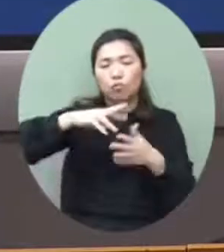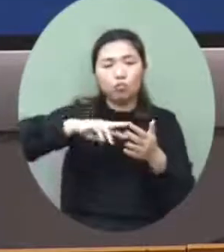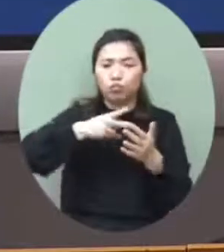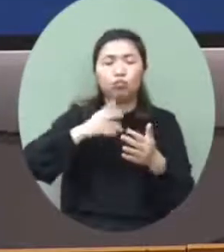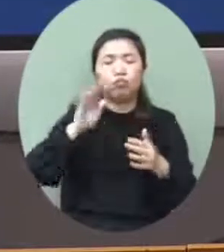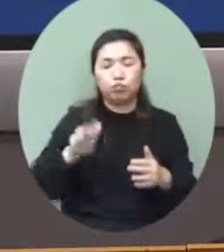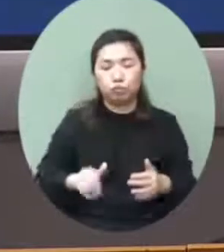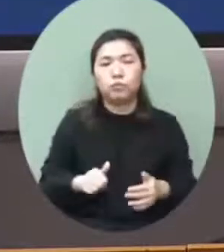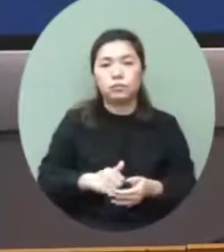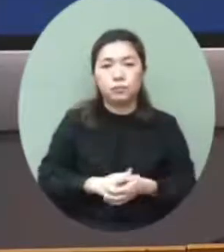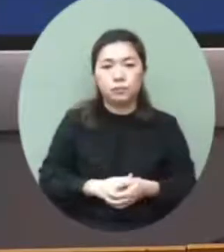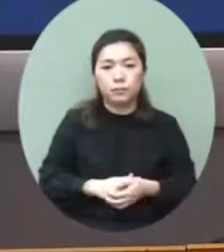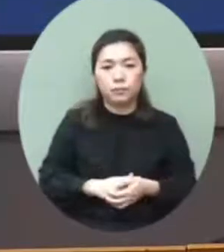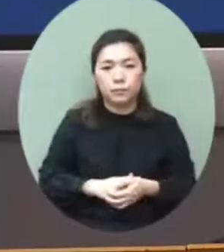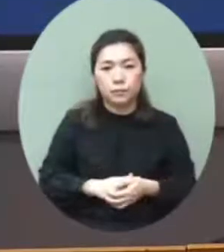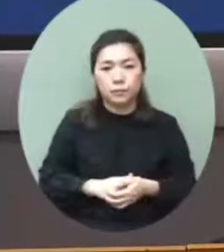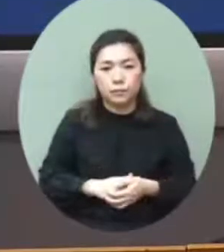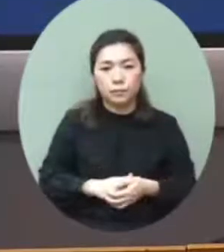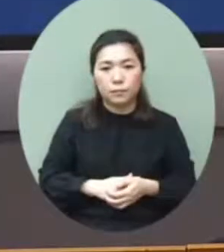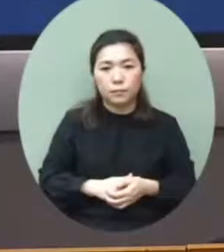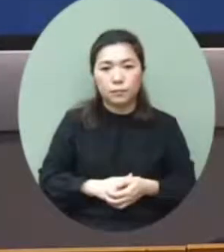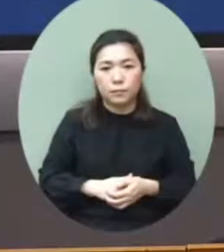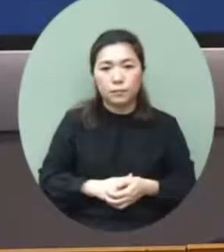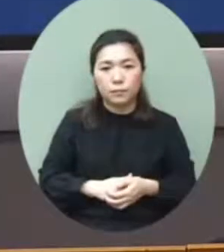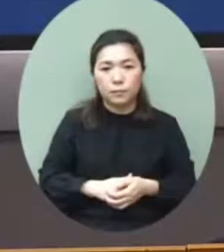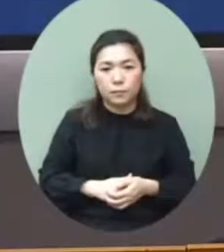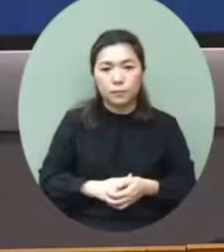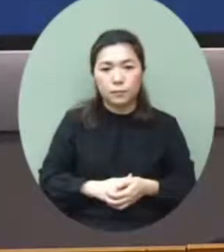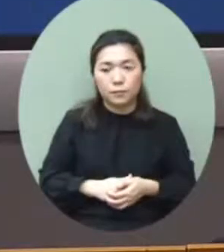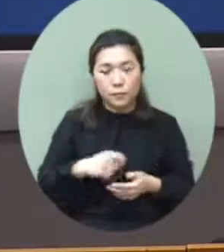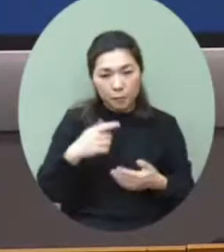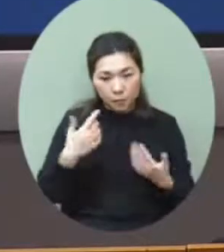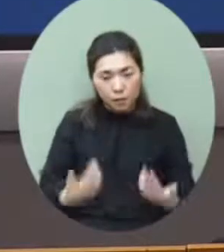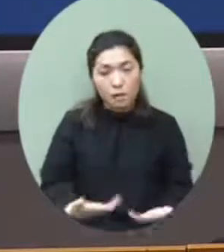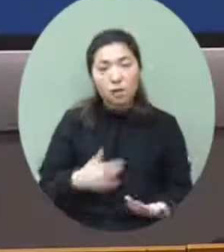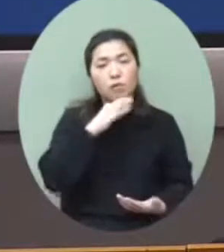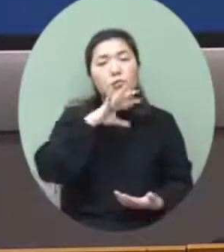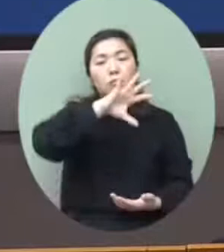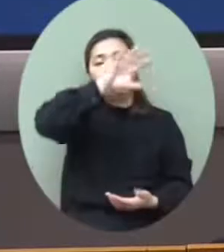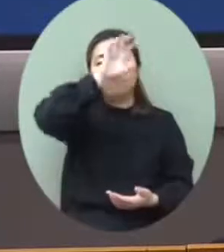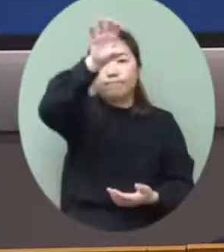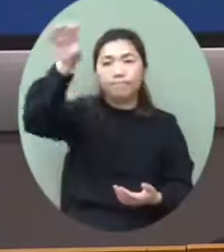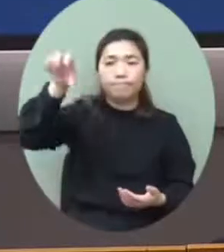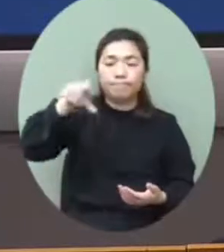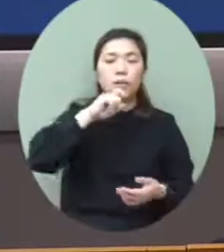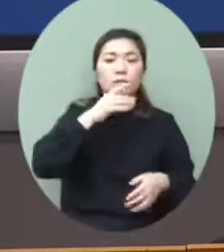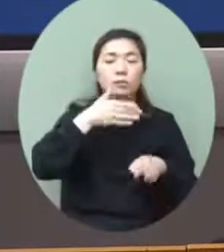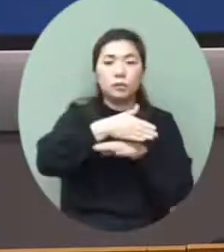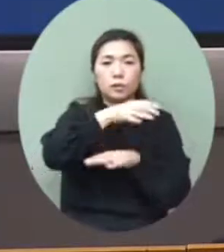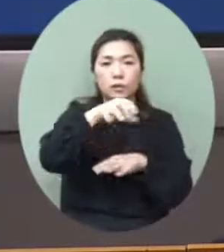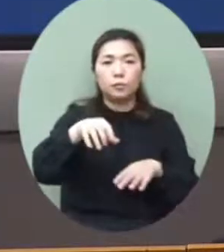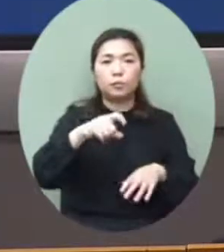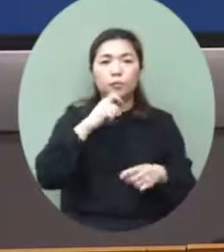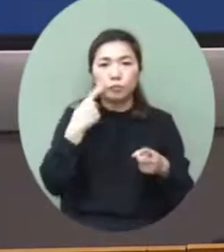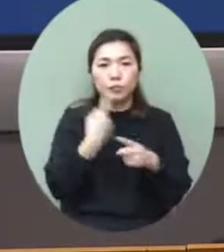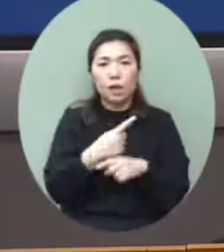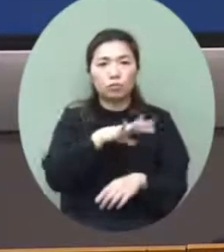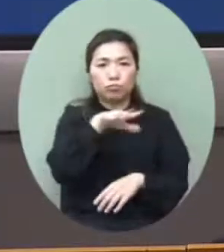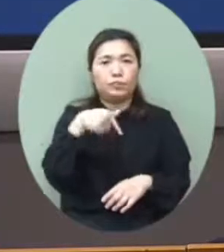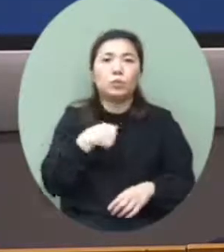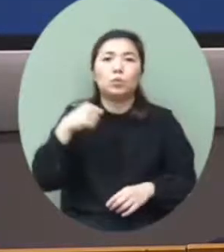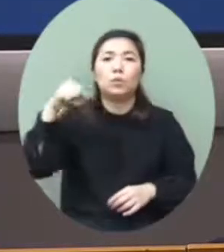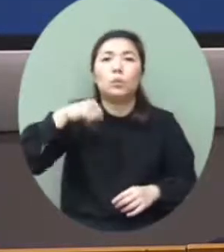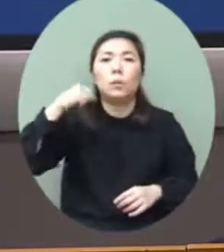of course, I think in every society, we should strive to do our best in combating a public